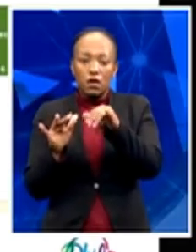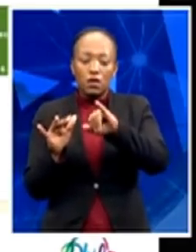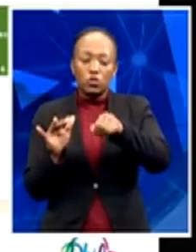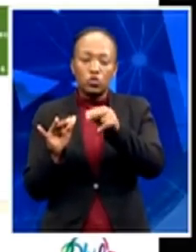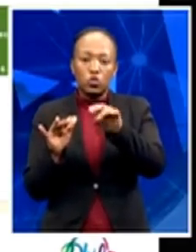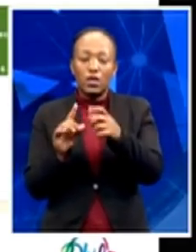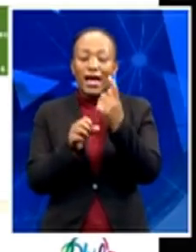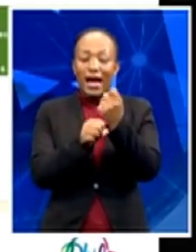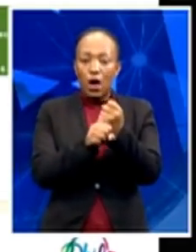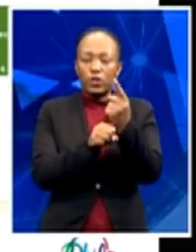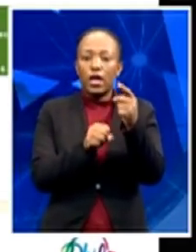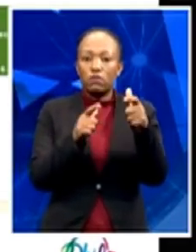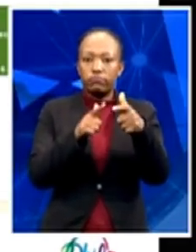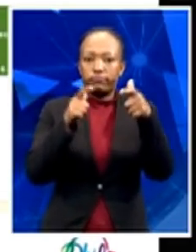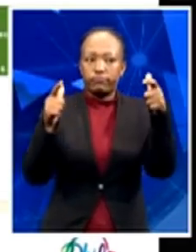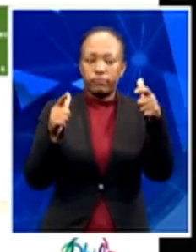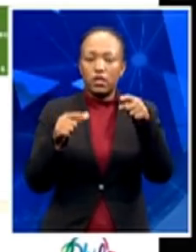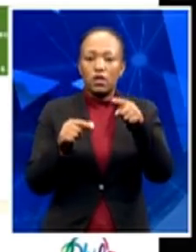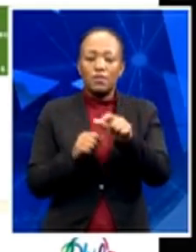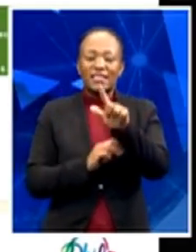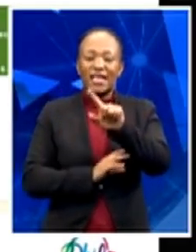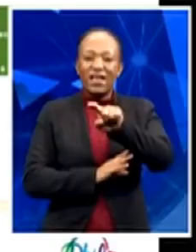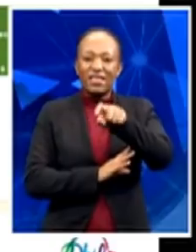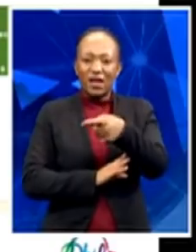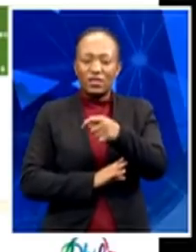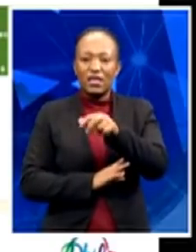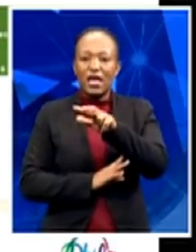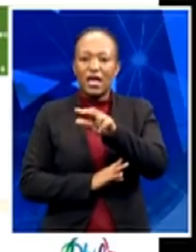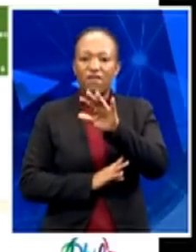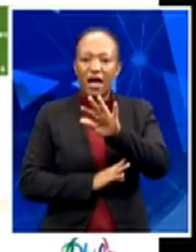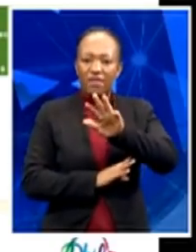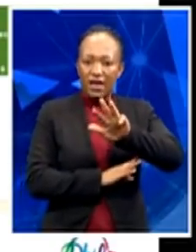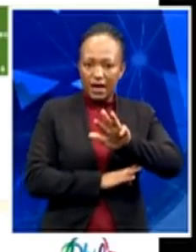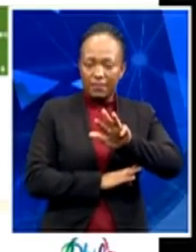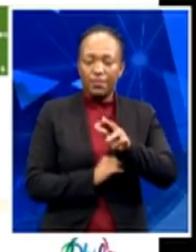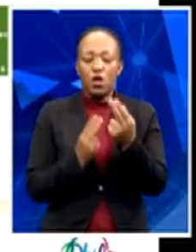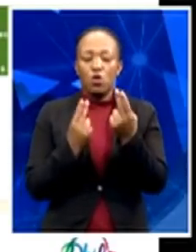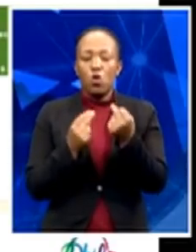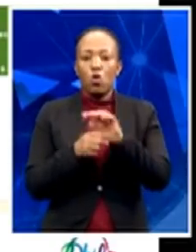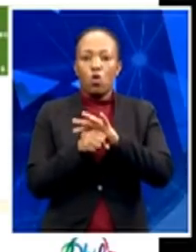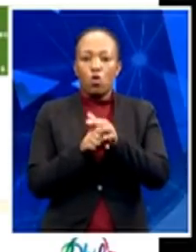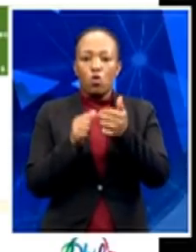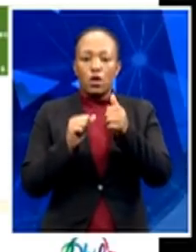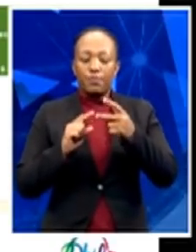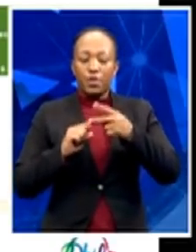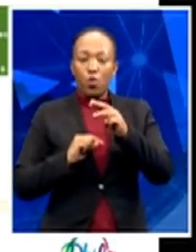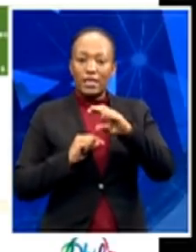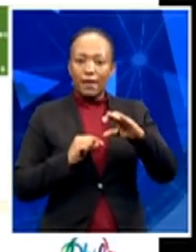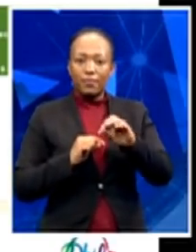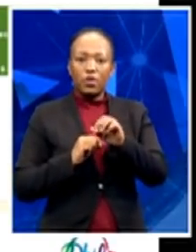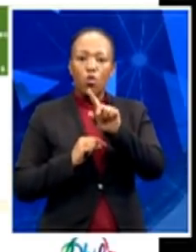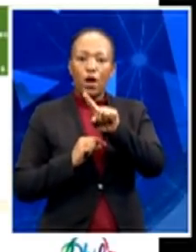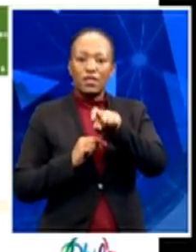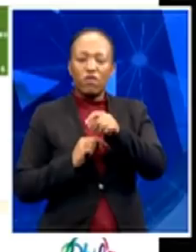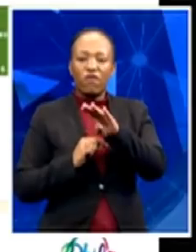for 7,859 new cases, followed by Western Cape with 1,402, the Northwest